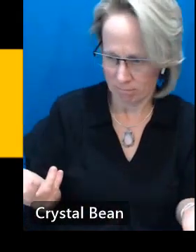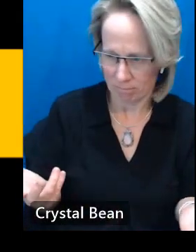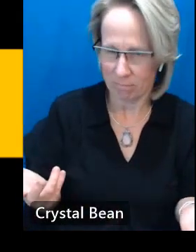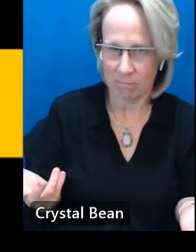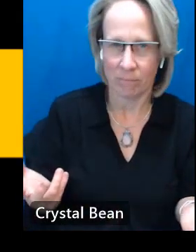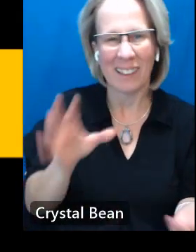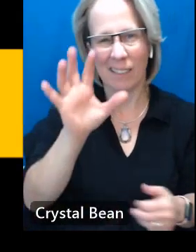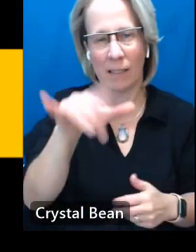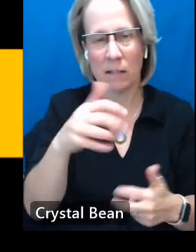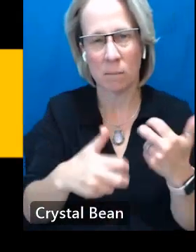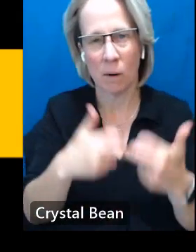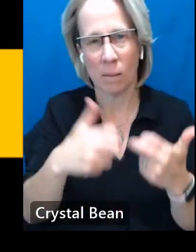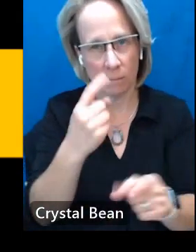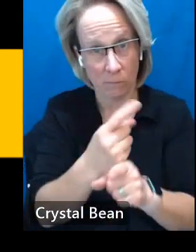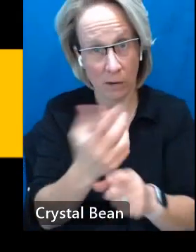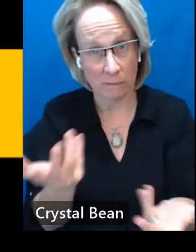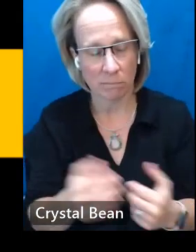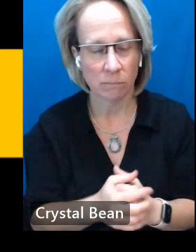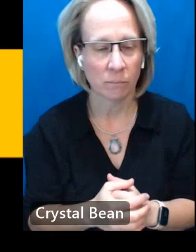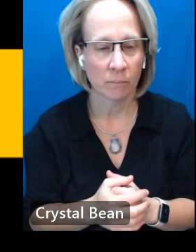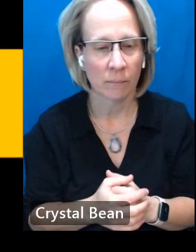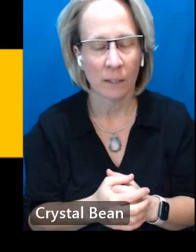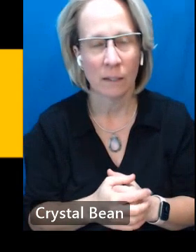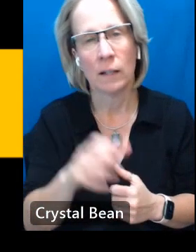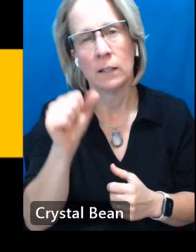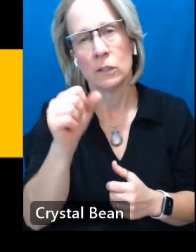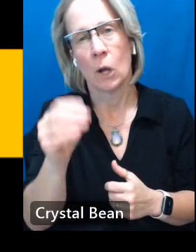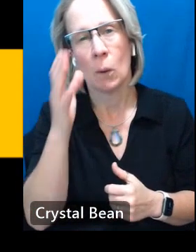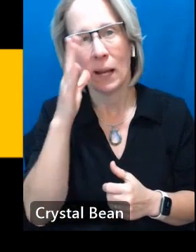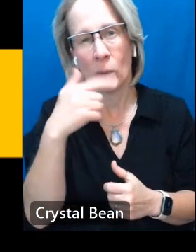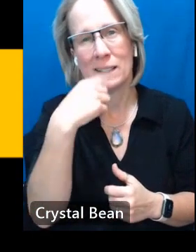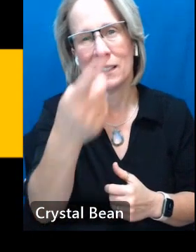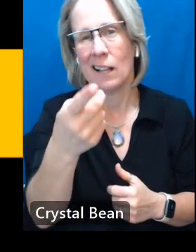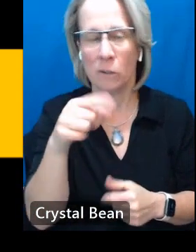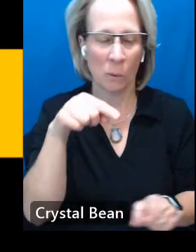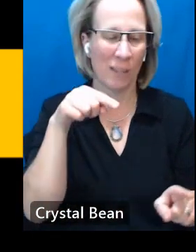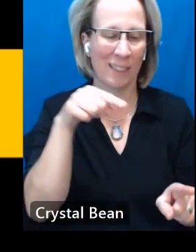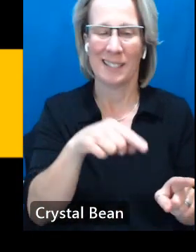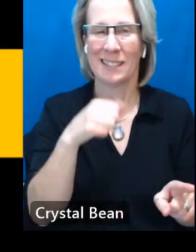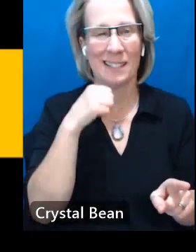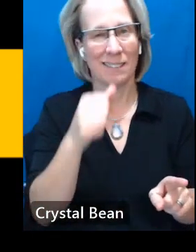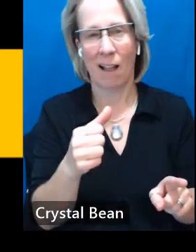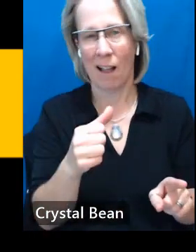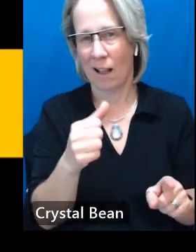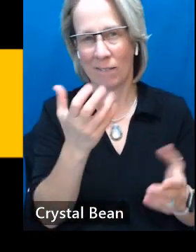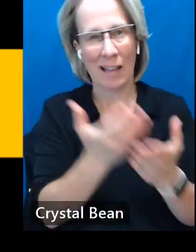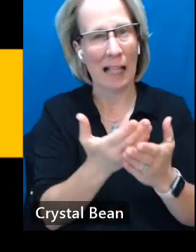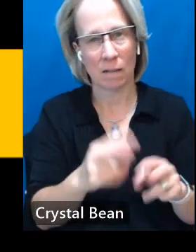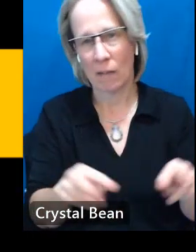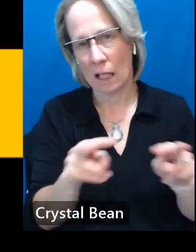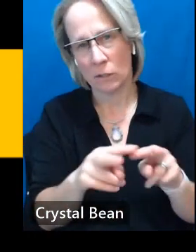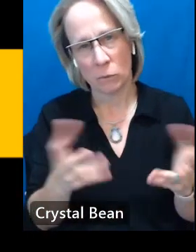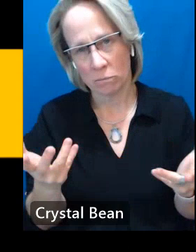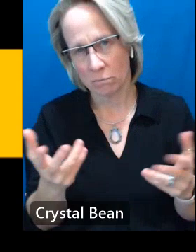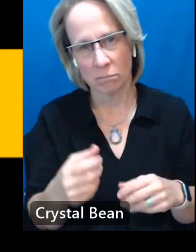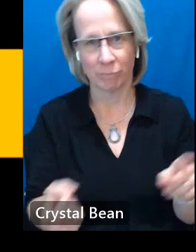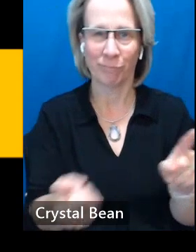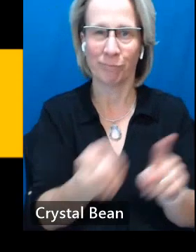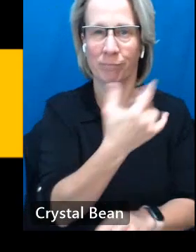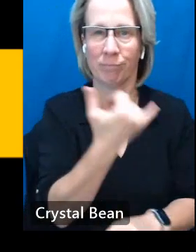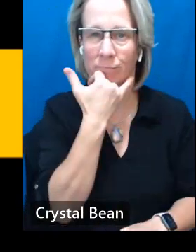problem, right? So it will tell you like this is an invalid value. Now, sometimes you might be sure that